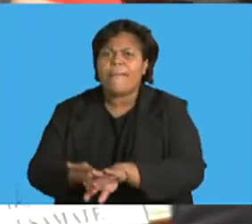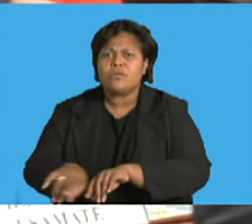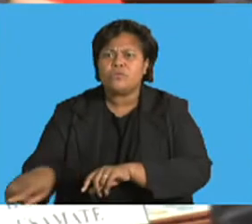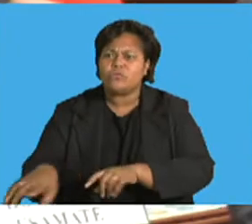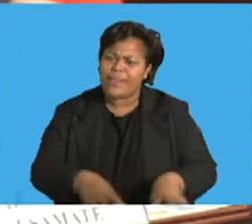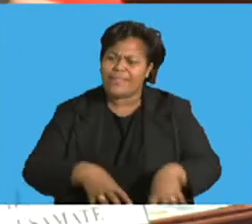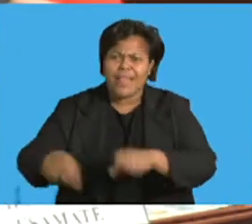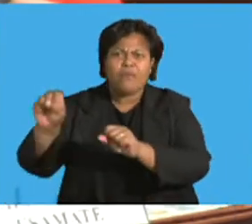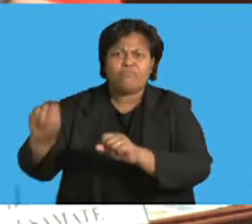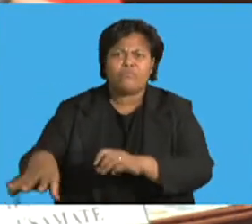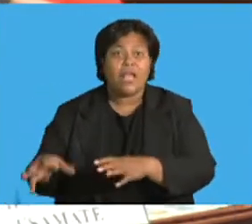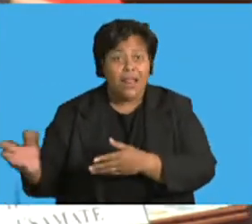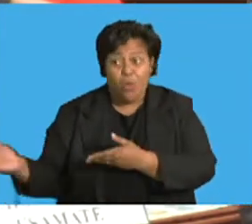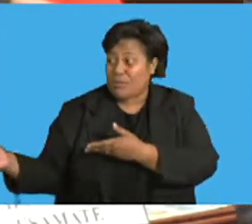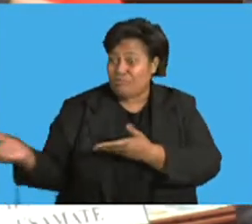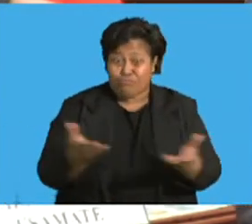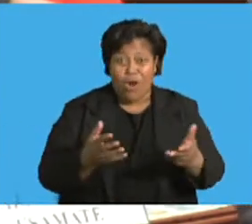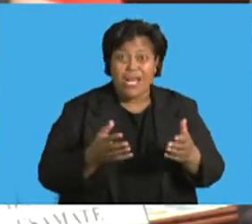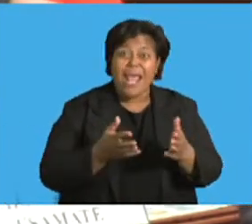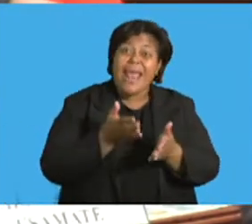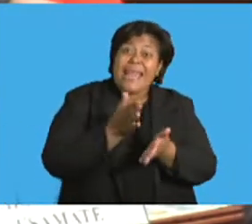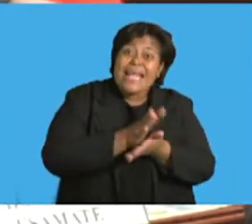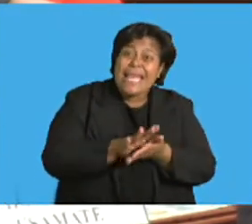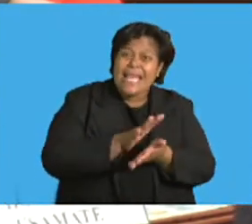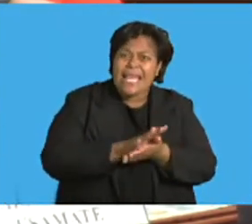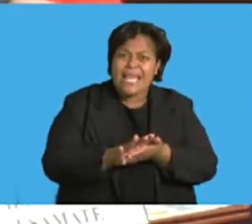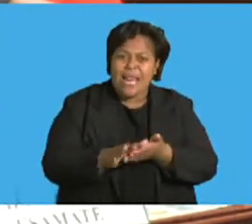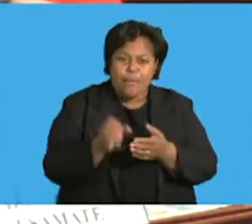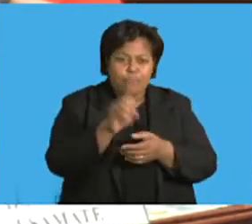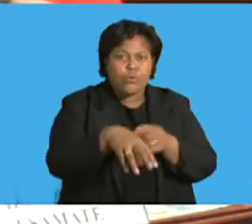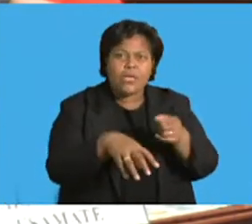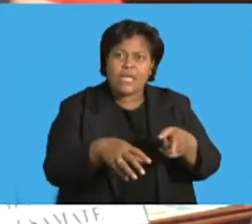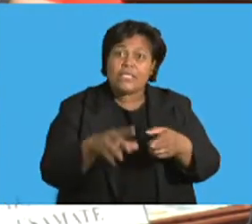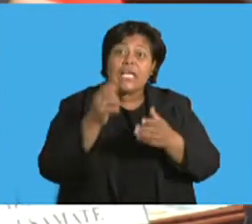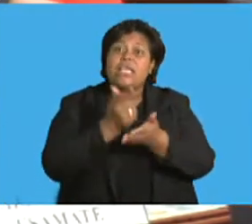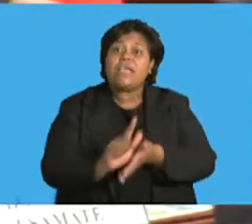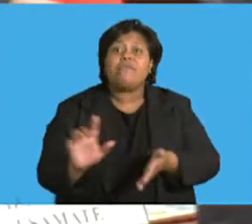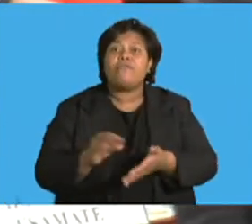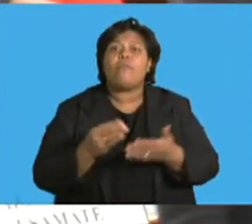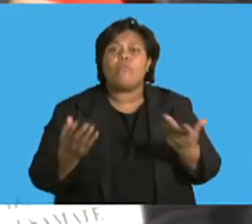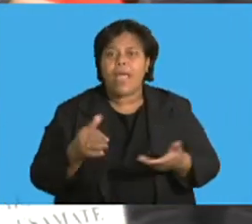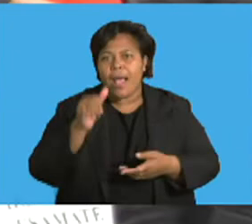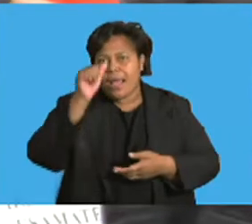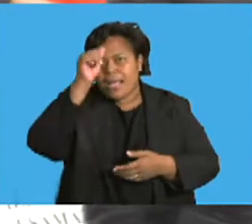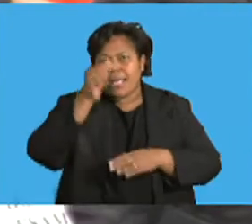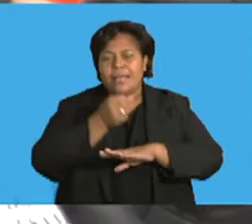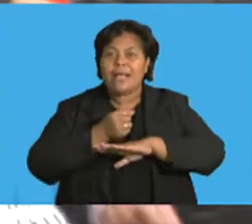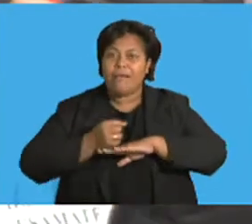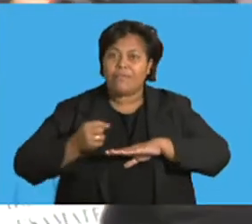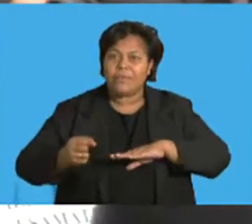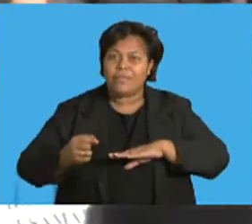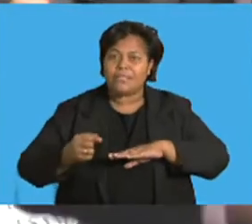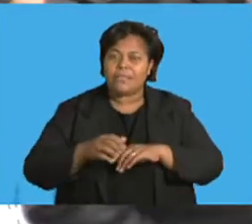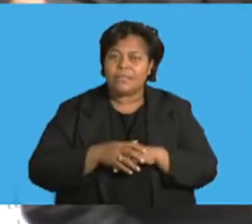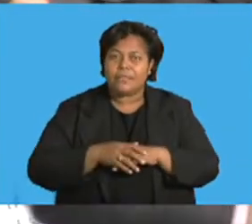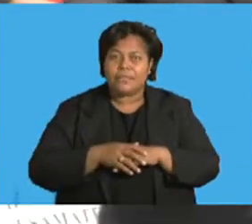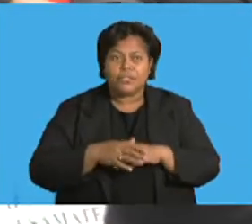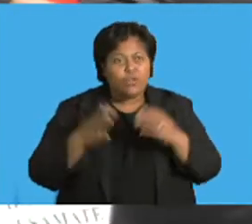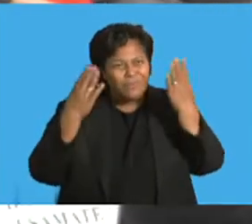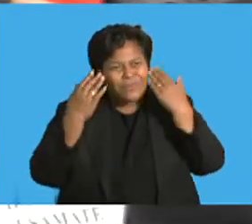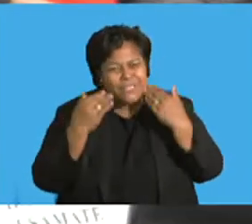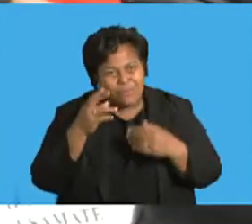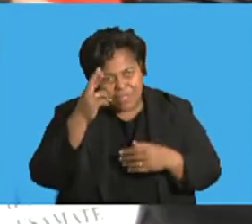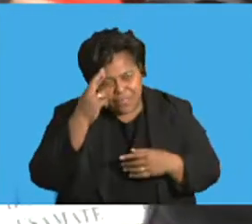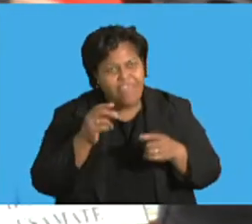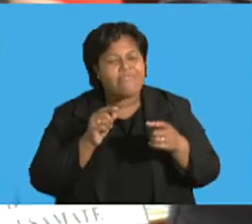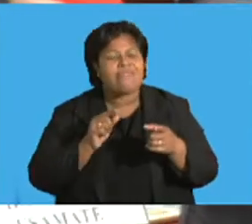and cleaned and put here. This was a gift from the Indian government. Mr. Speaker, sir. That's what happened. This is why it